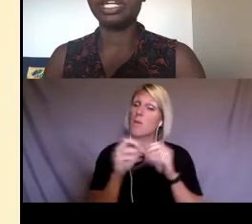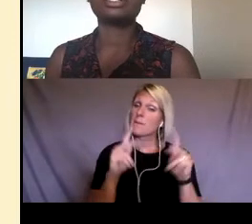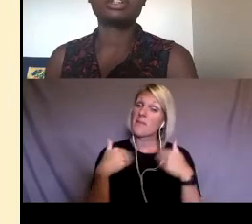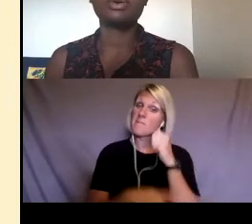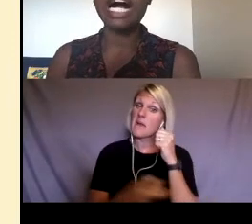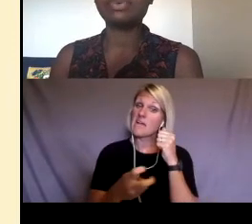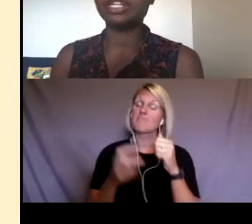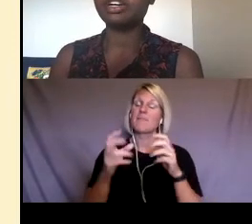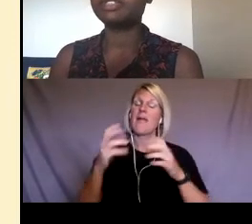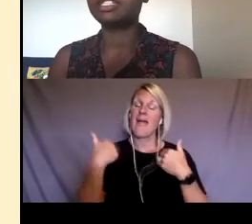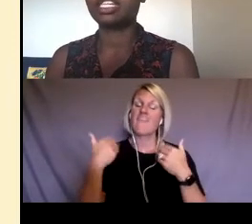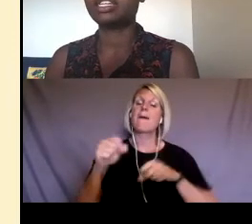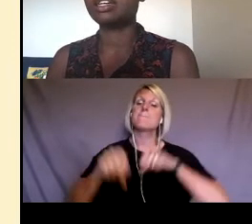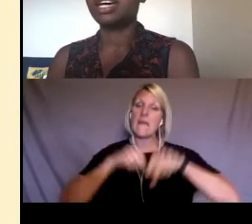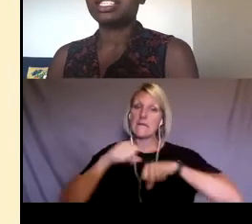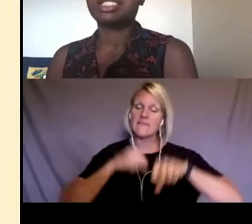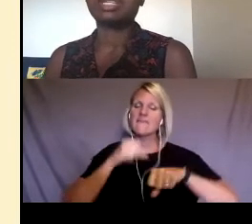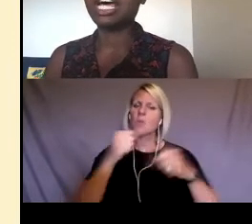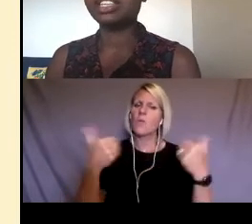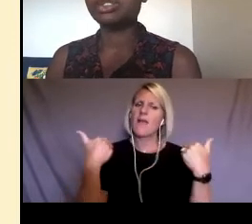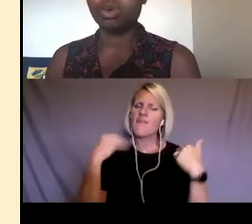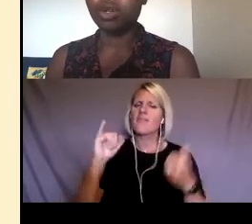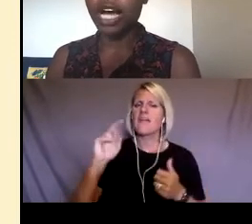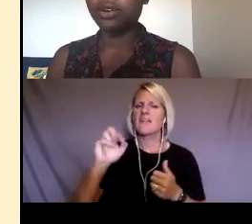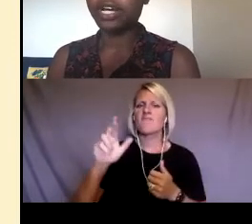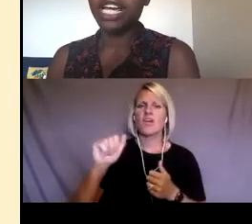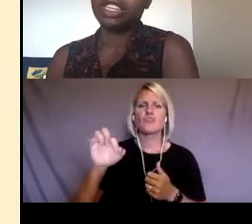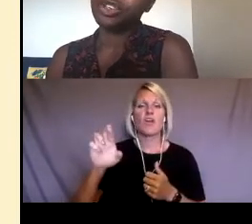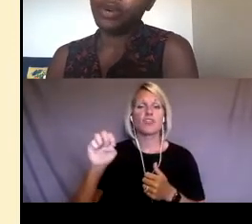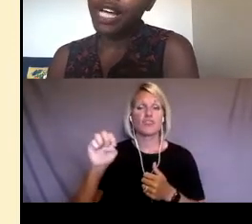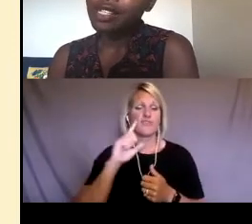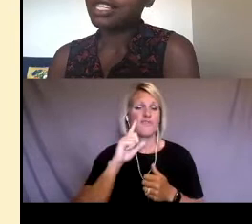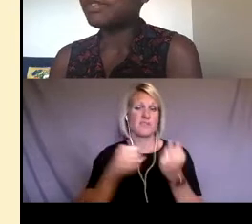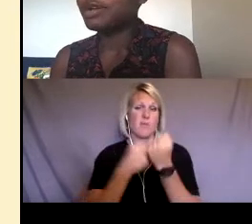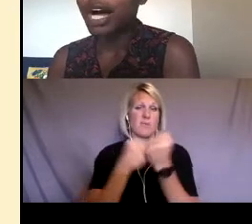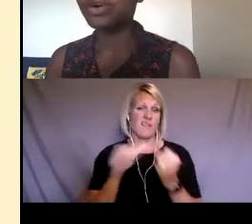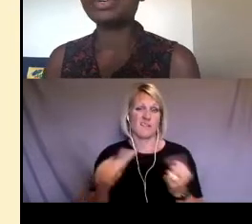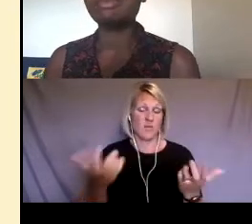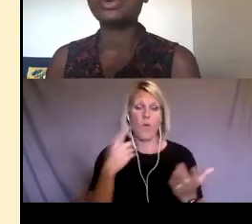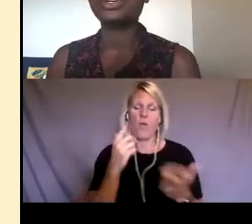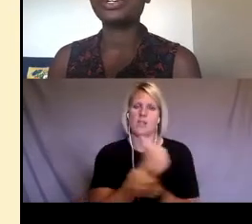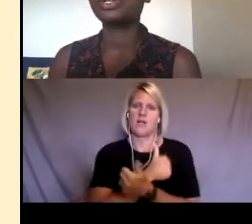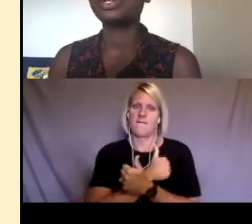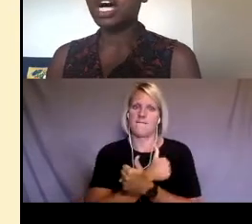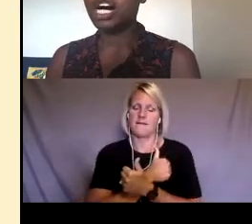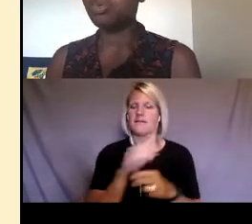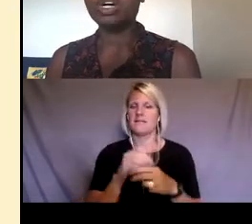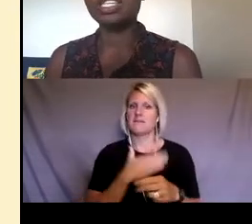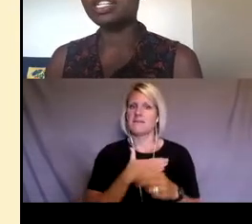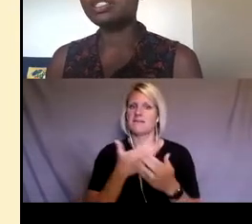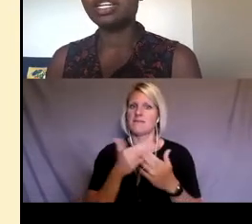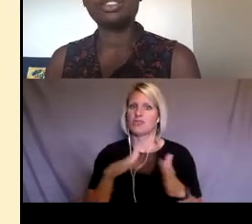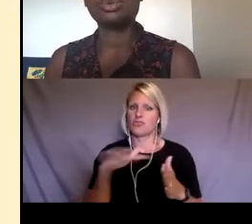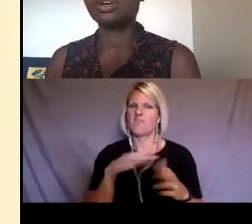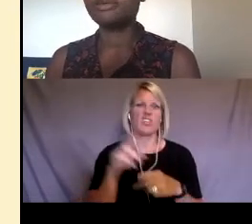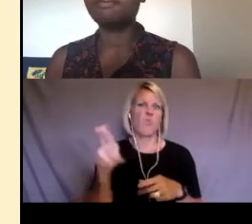support it. So I would love to see something like this roll out in the US, even in my own neighborhood. One of